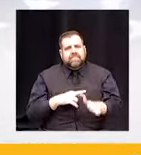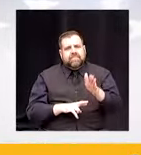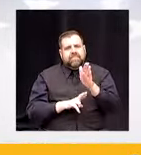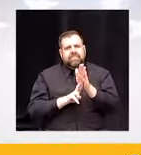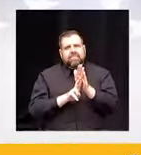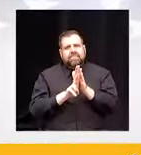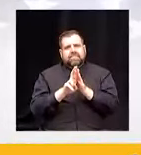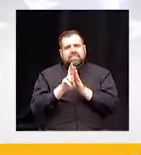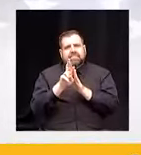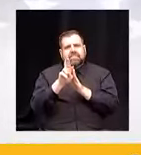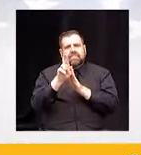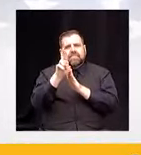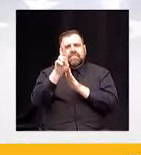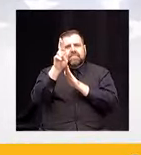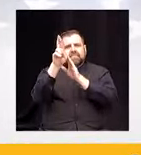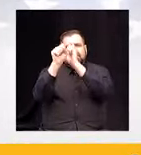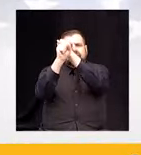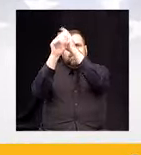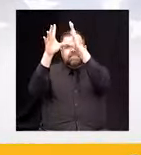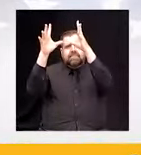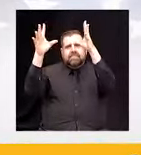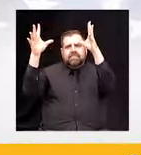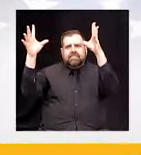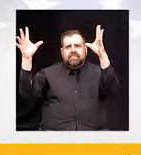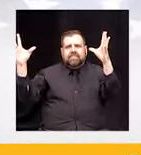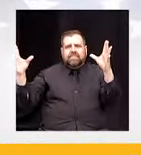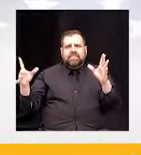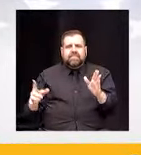And the rockets